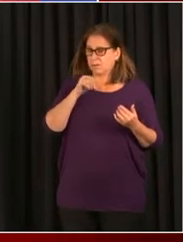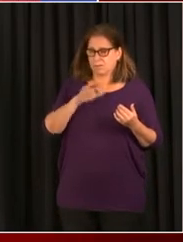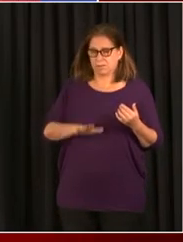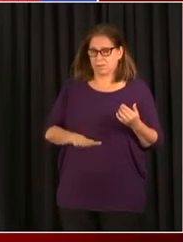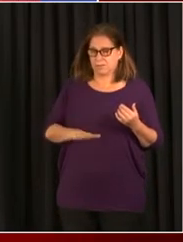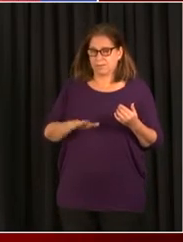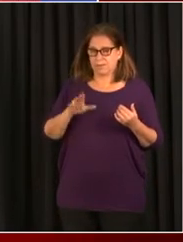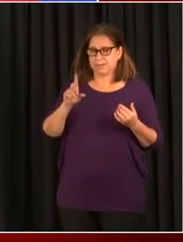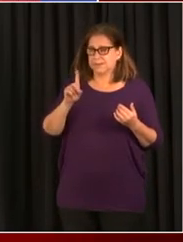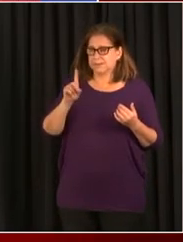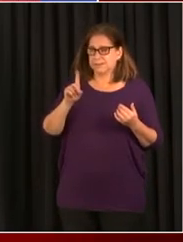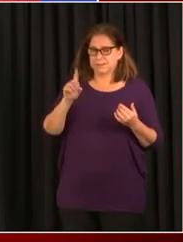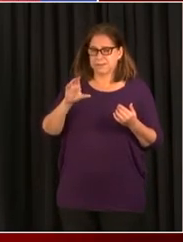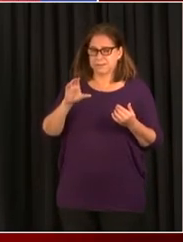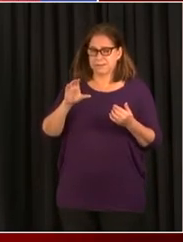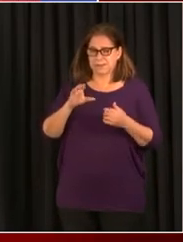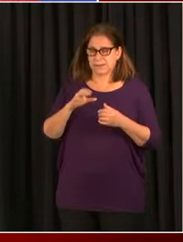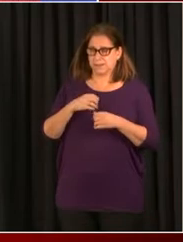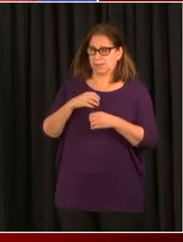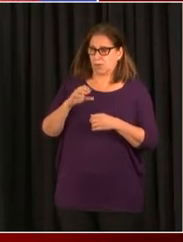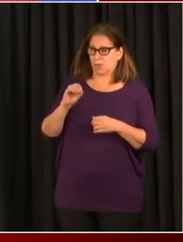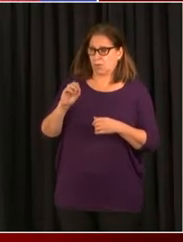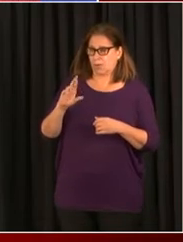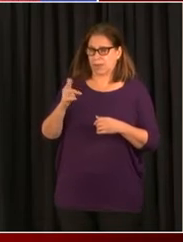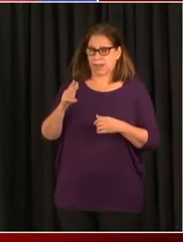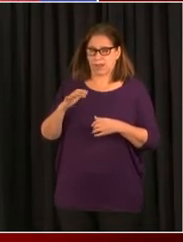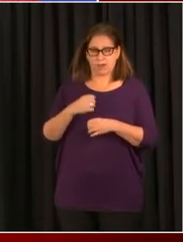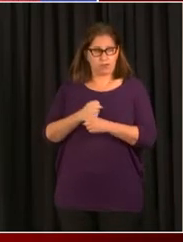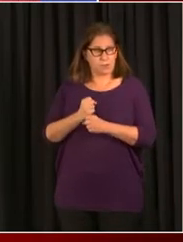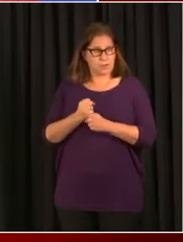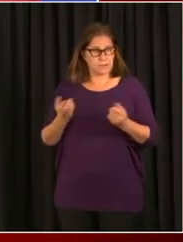initiative, and I don't typically favor those.